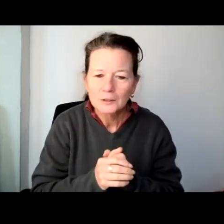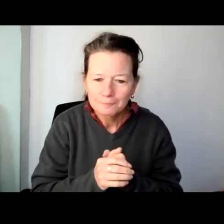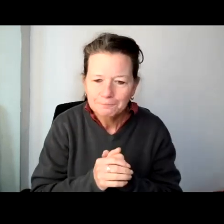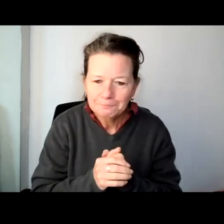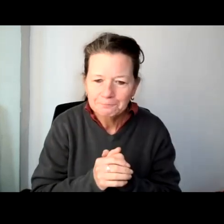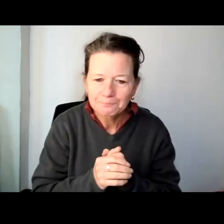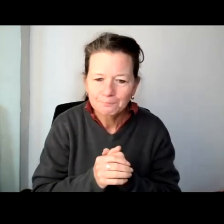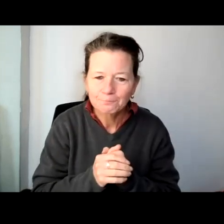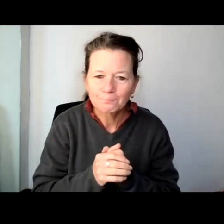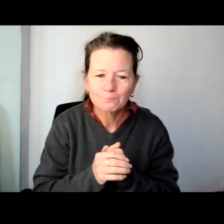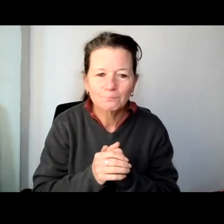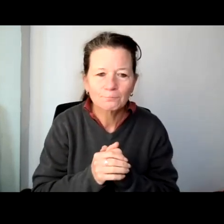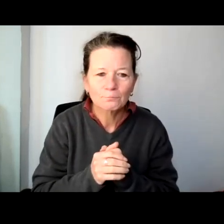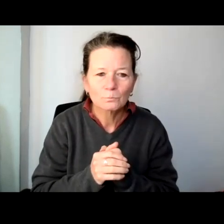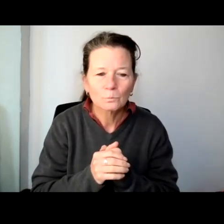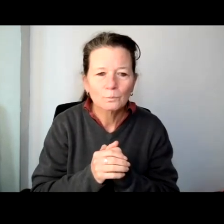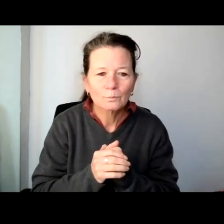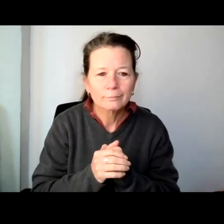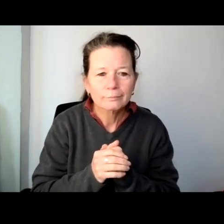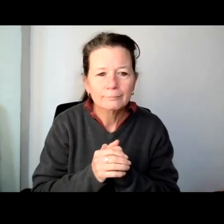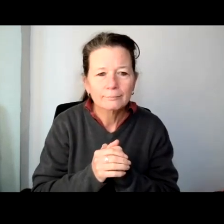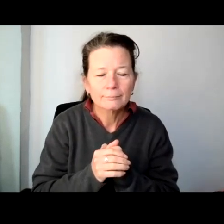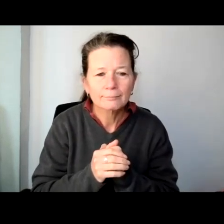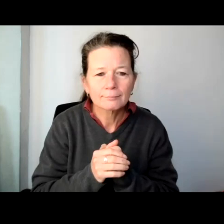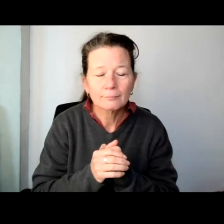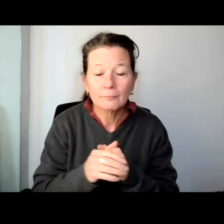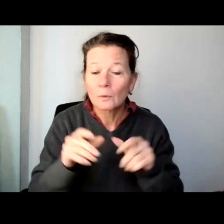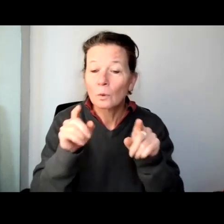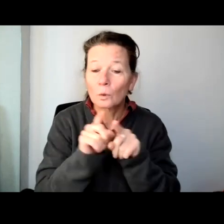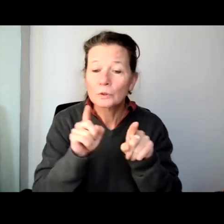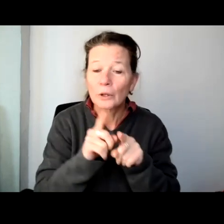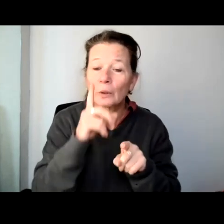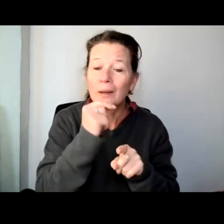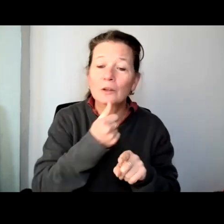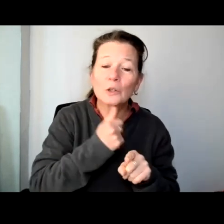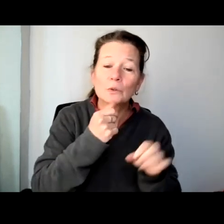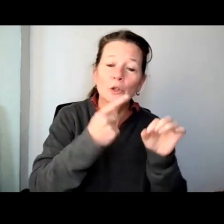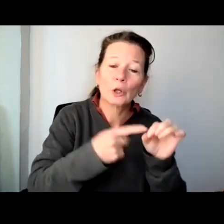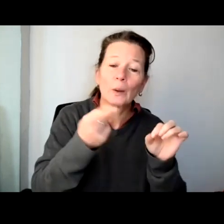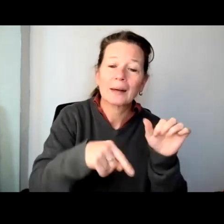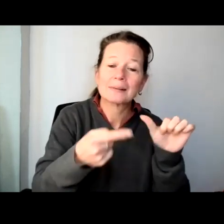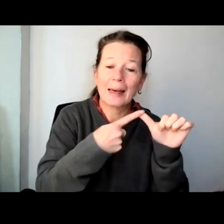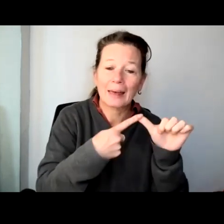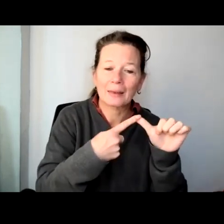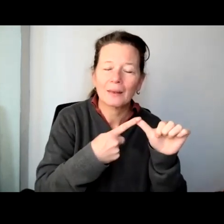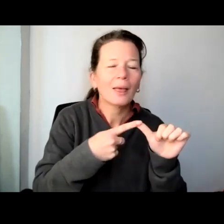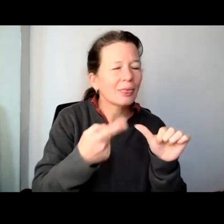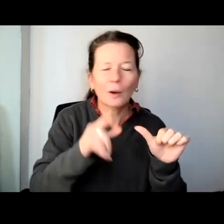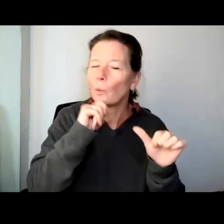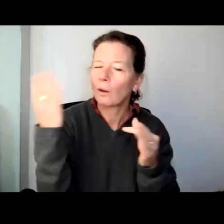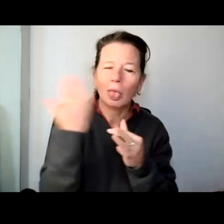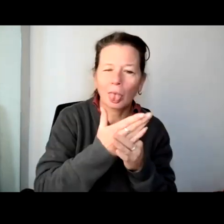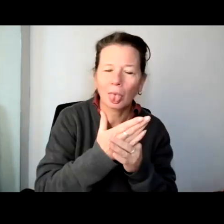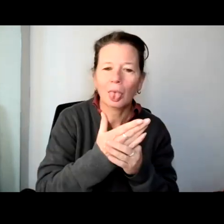There's not too much going on. And also you can put things in the Q&A and that won't interfere with